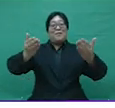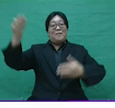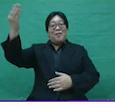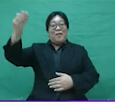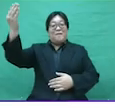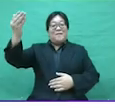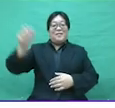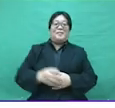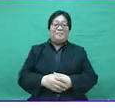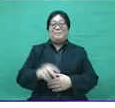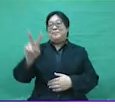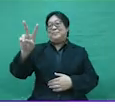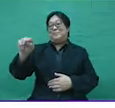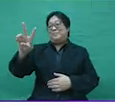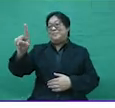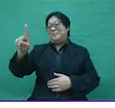Services Conference